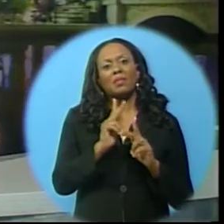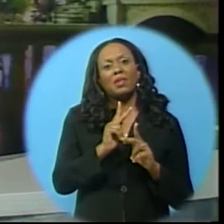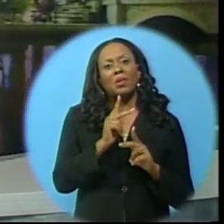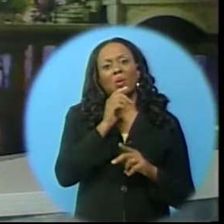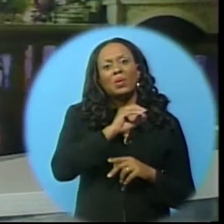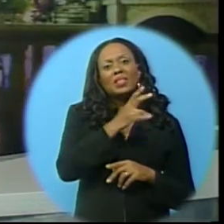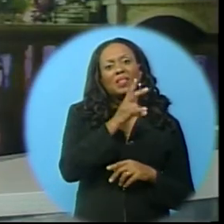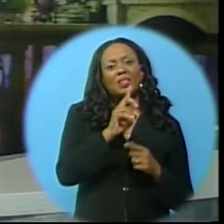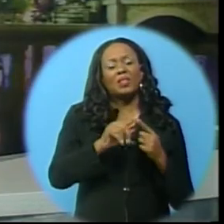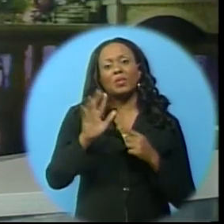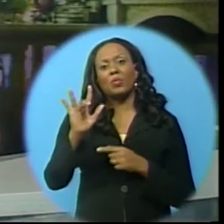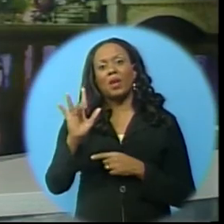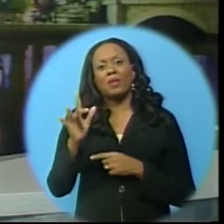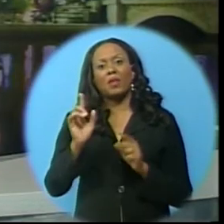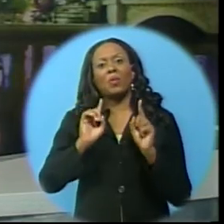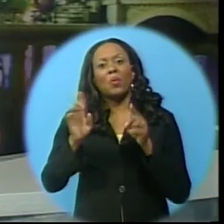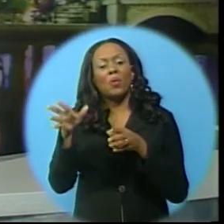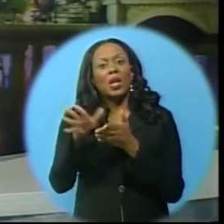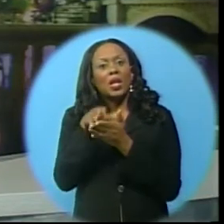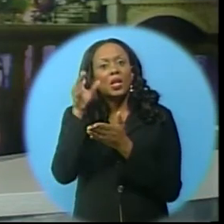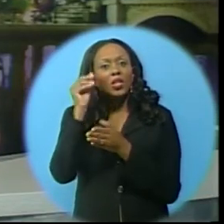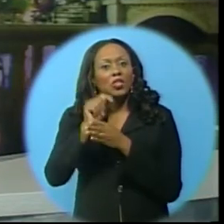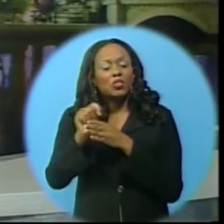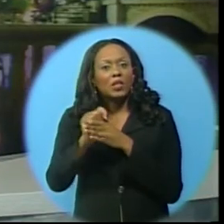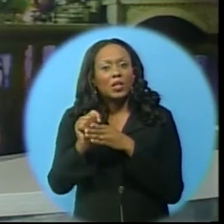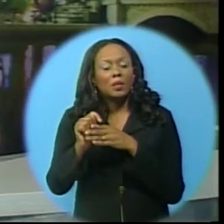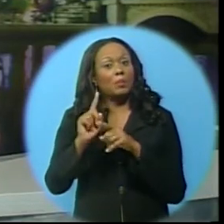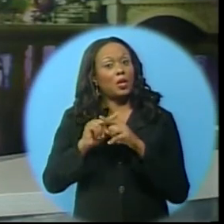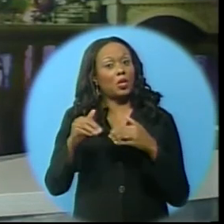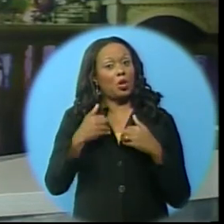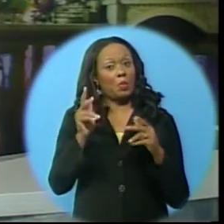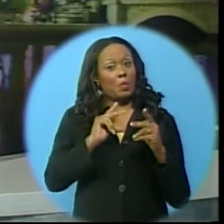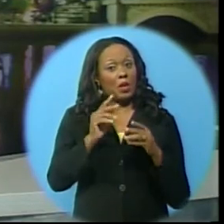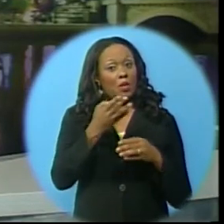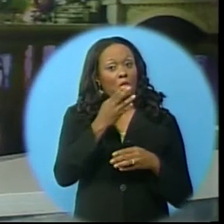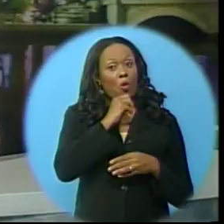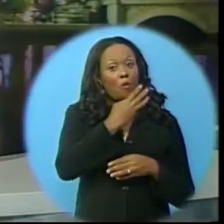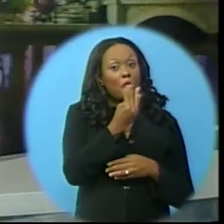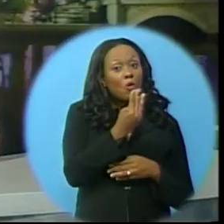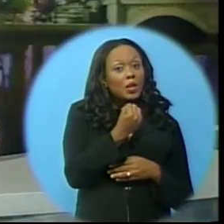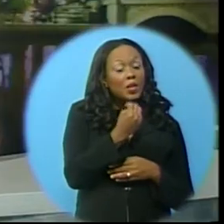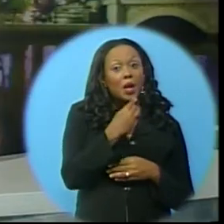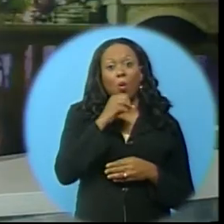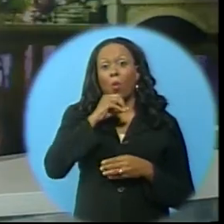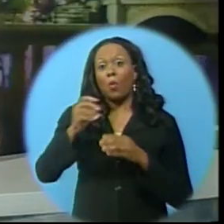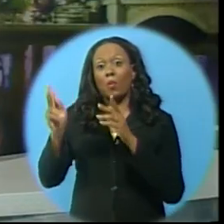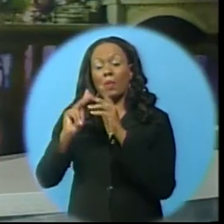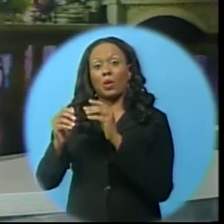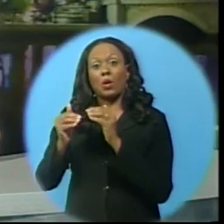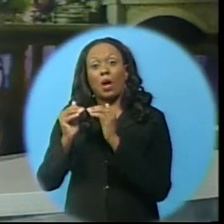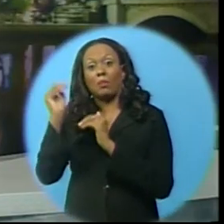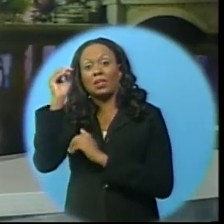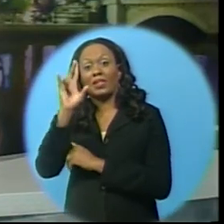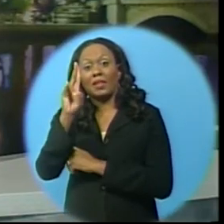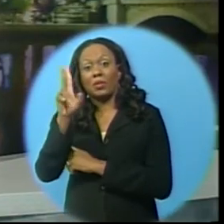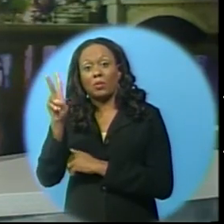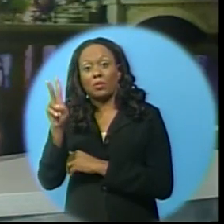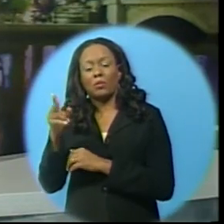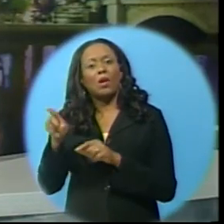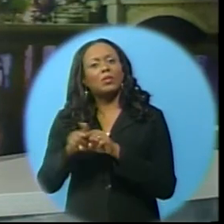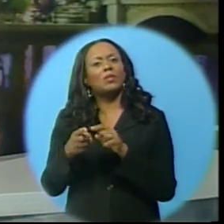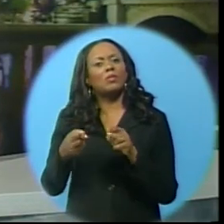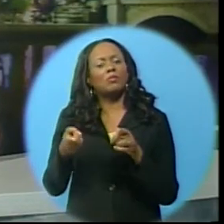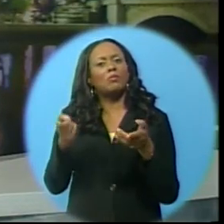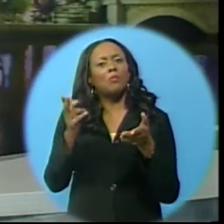25, the school has seen from as young as 14 to as mature as 72. He says they're also signing up for